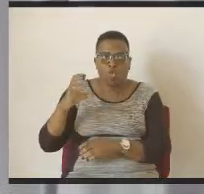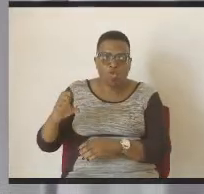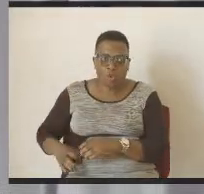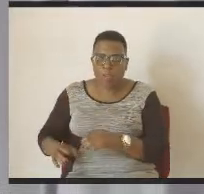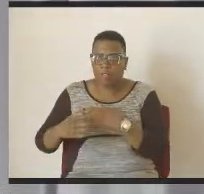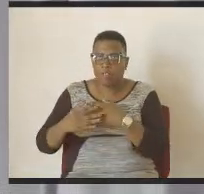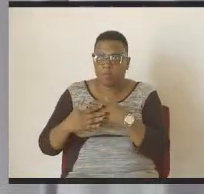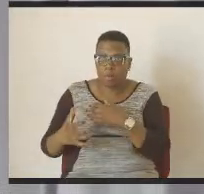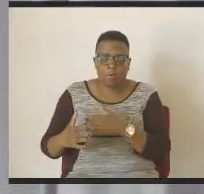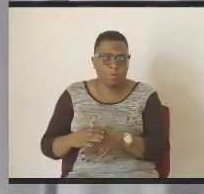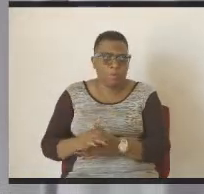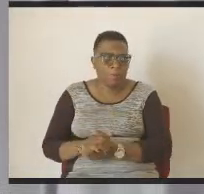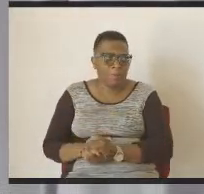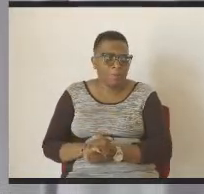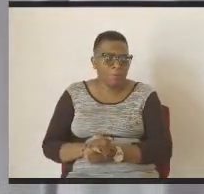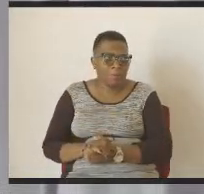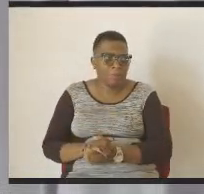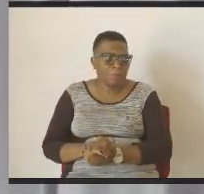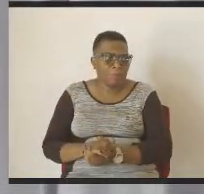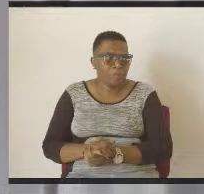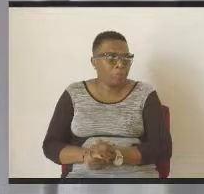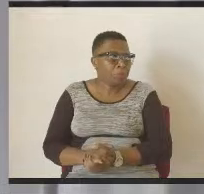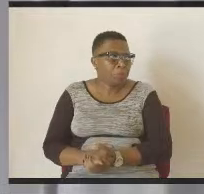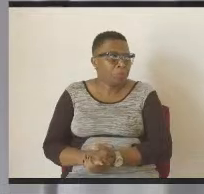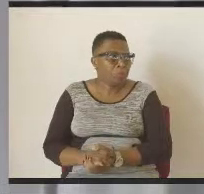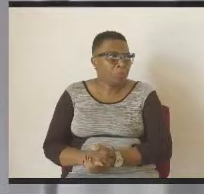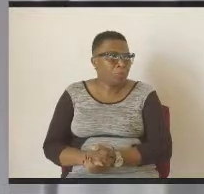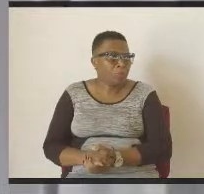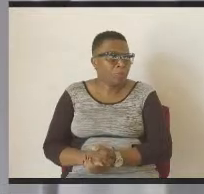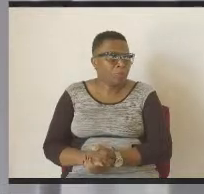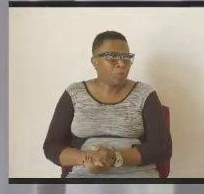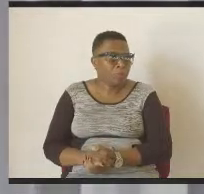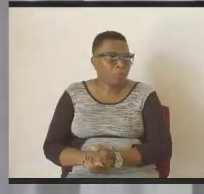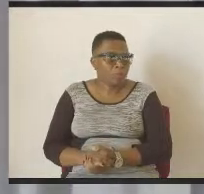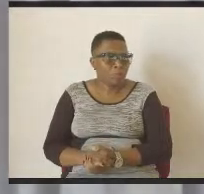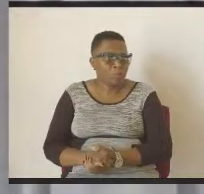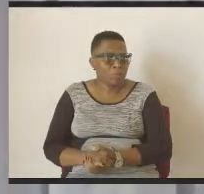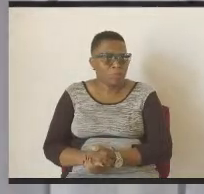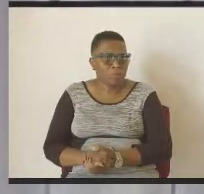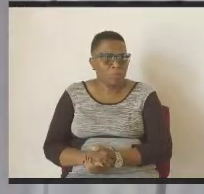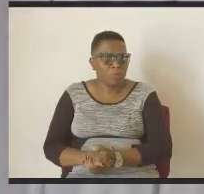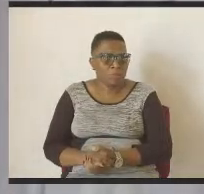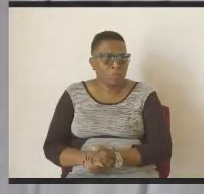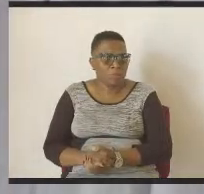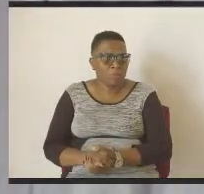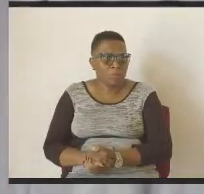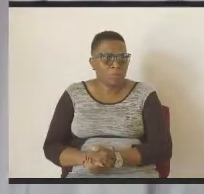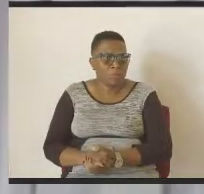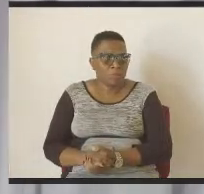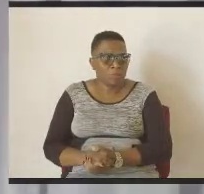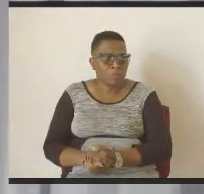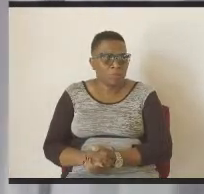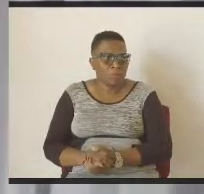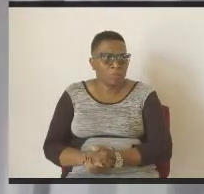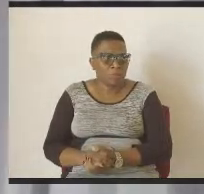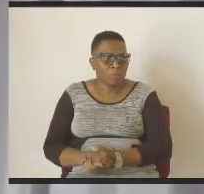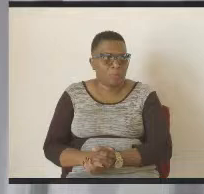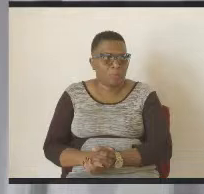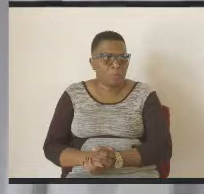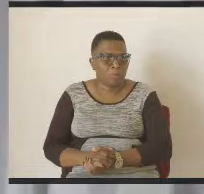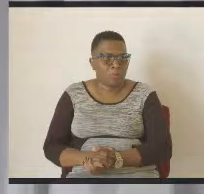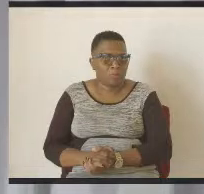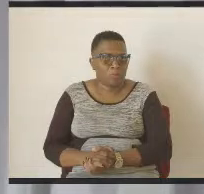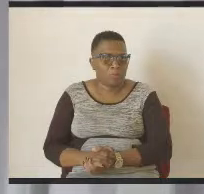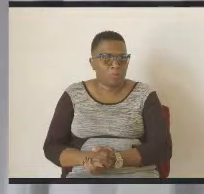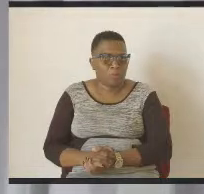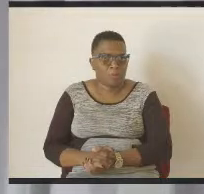With Christ shed blood, you know, we can enjoy this gift of salvation. And we know we have testimonies to